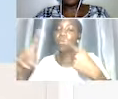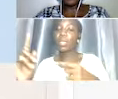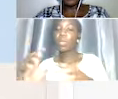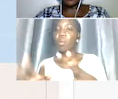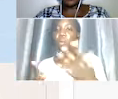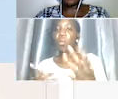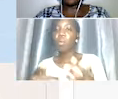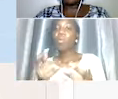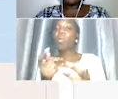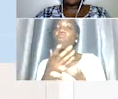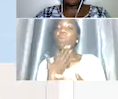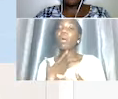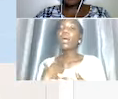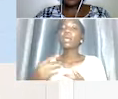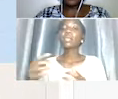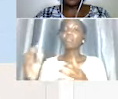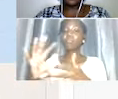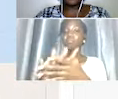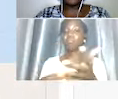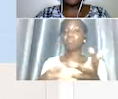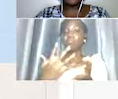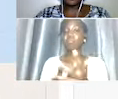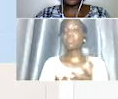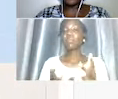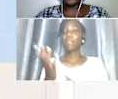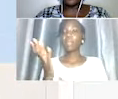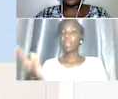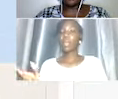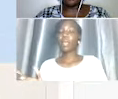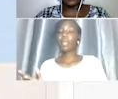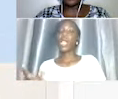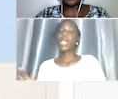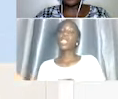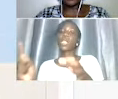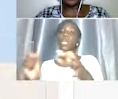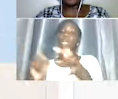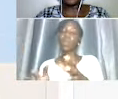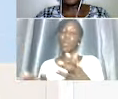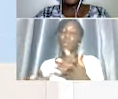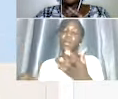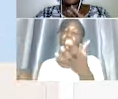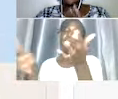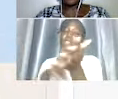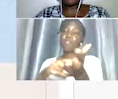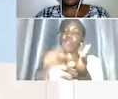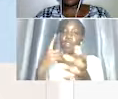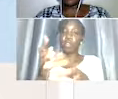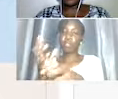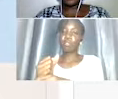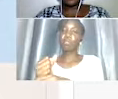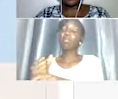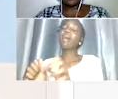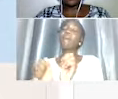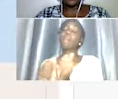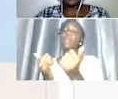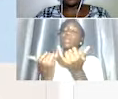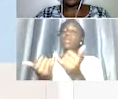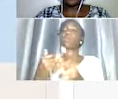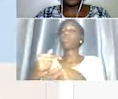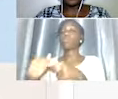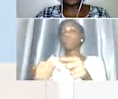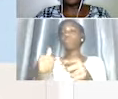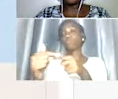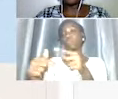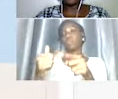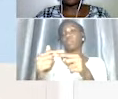can, the logging in or the registration for organizations are happening. You can check them out on